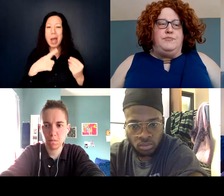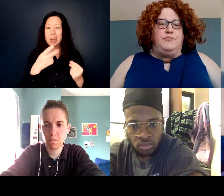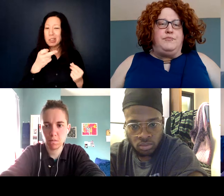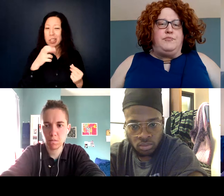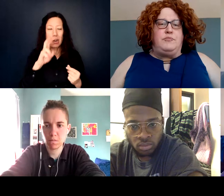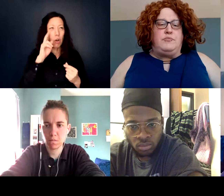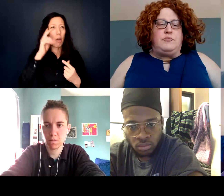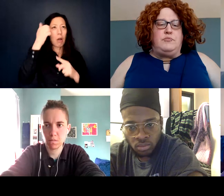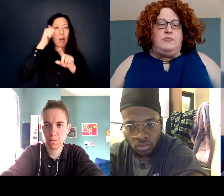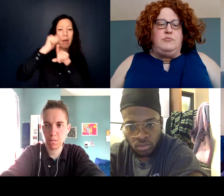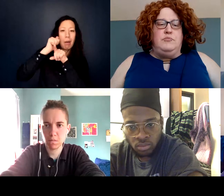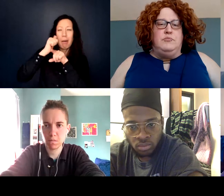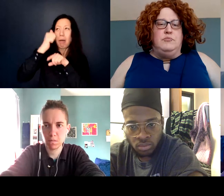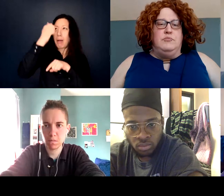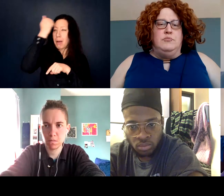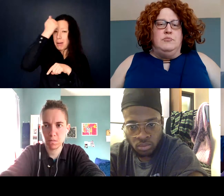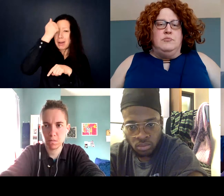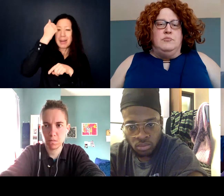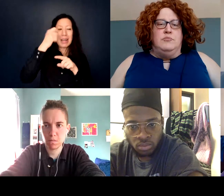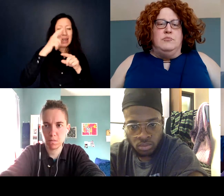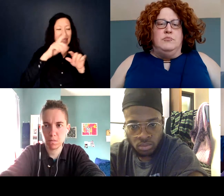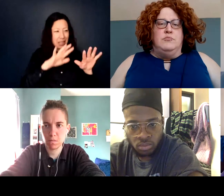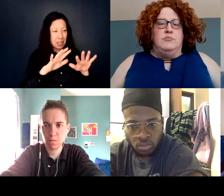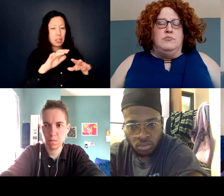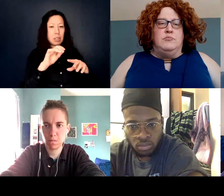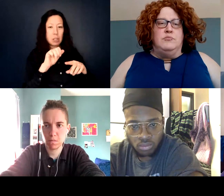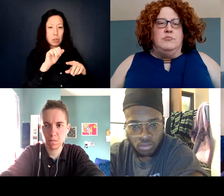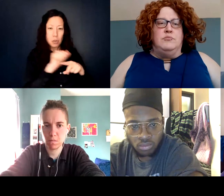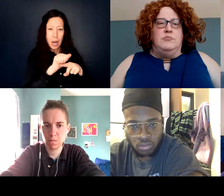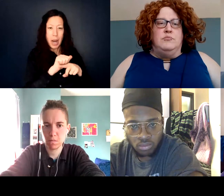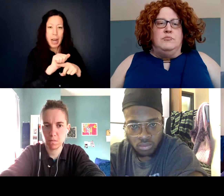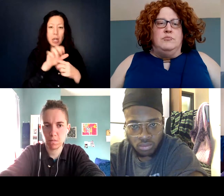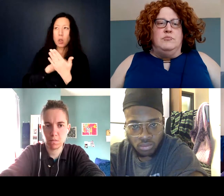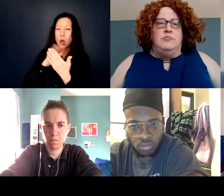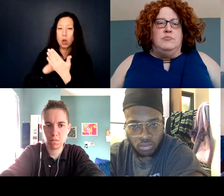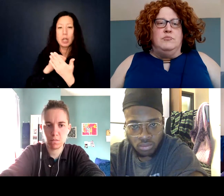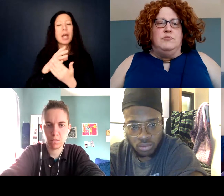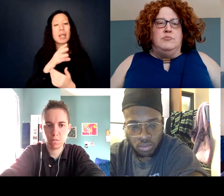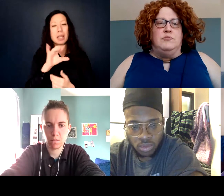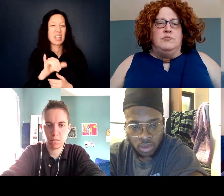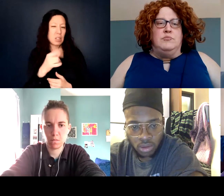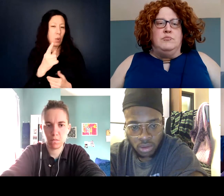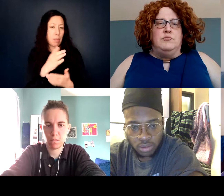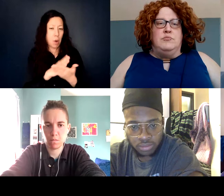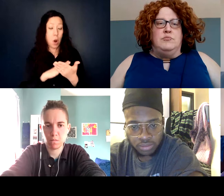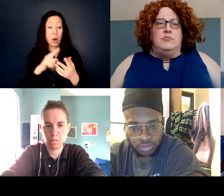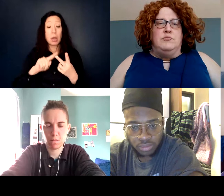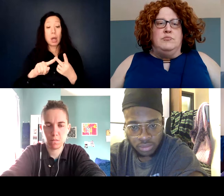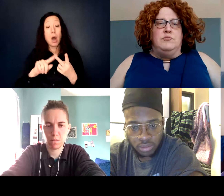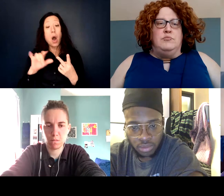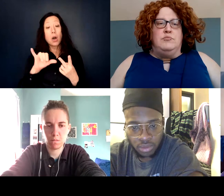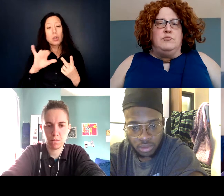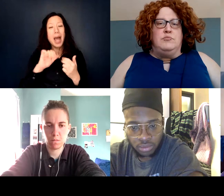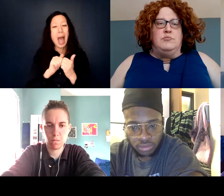work? And then the other pieces are, how do you incorporate intersectionality